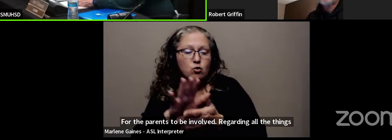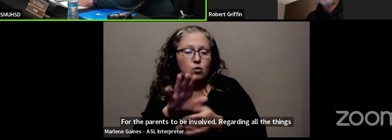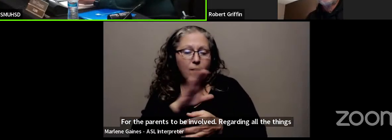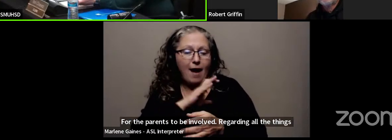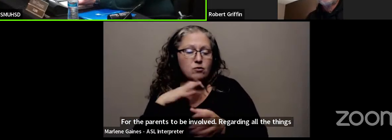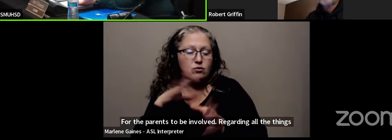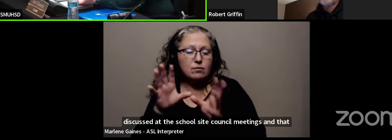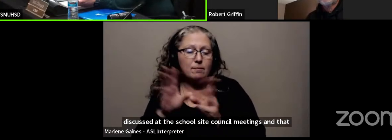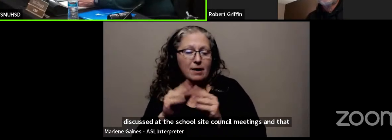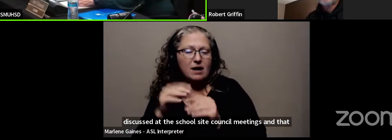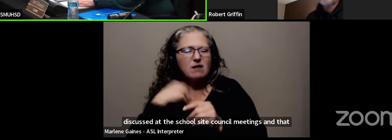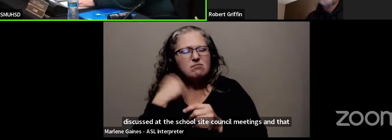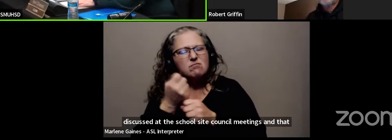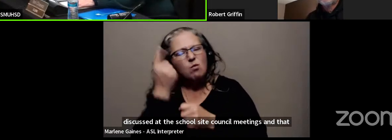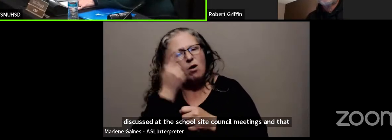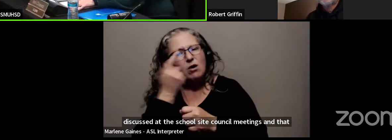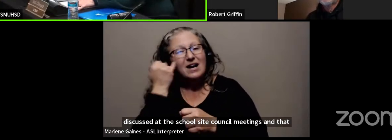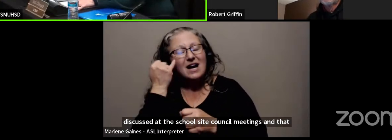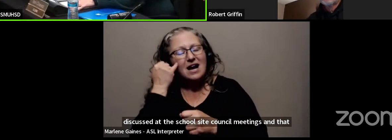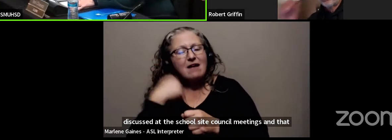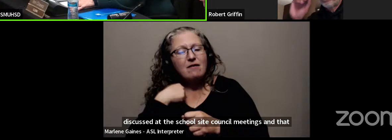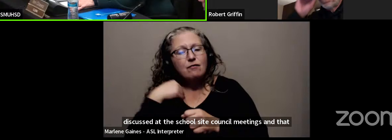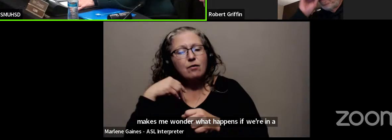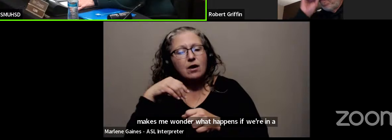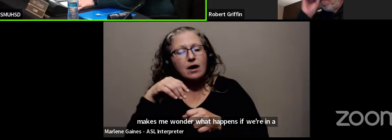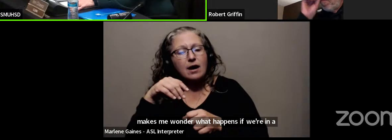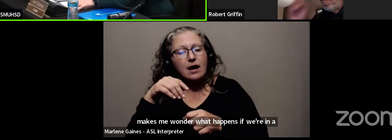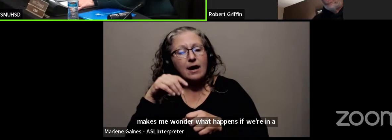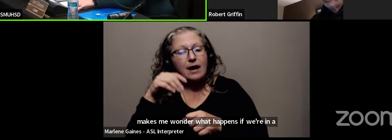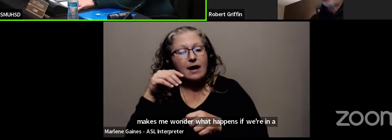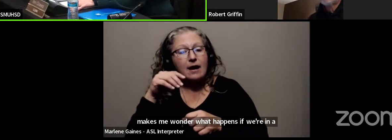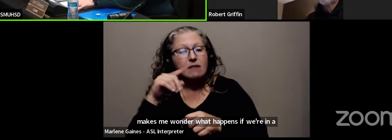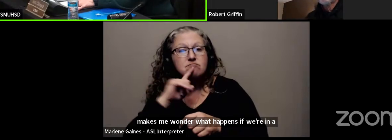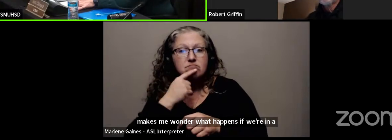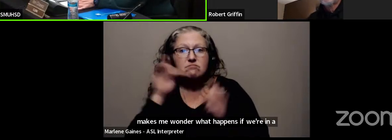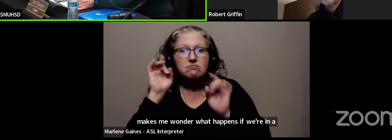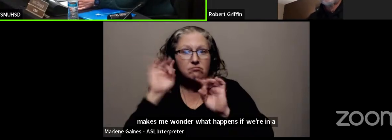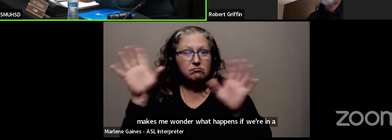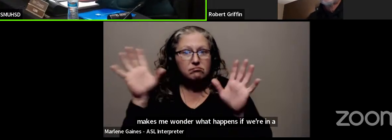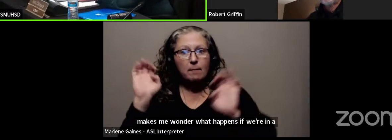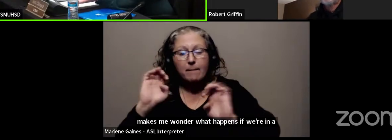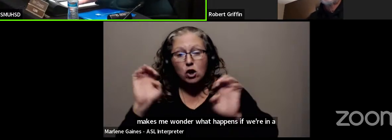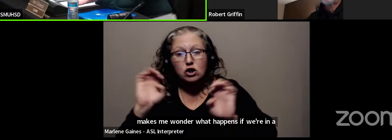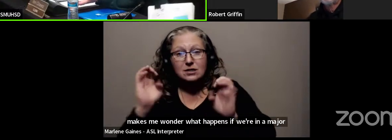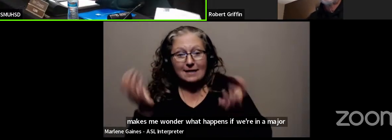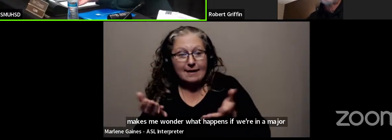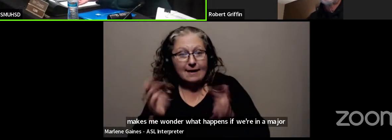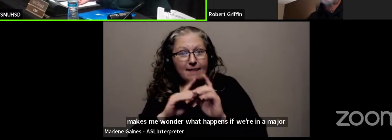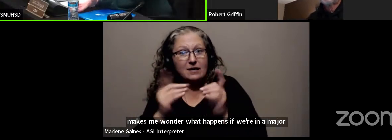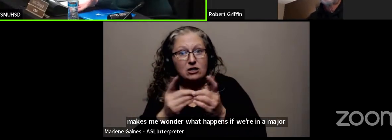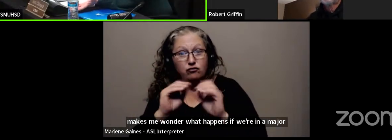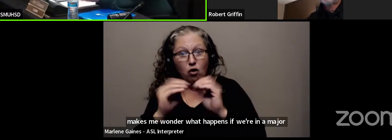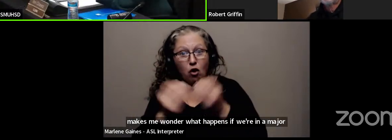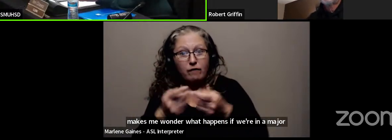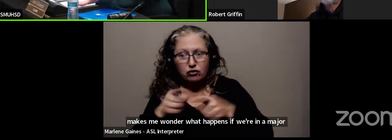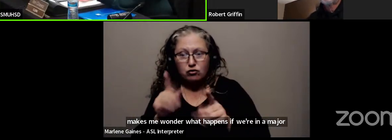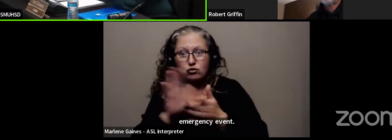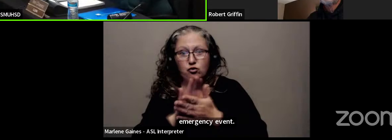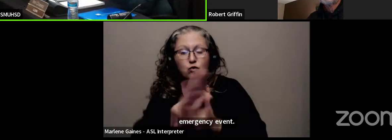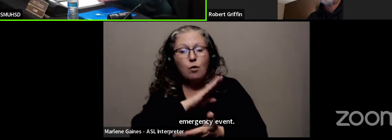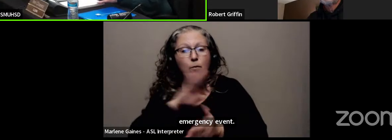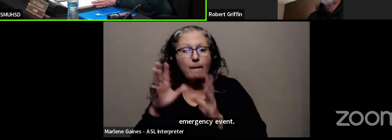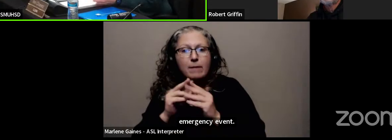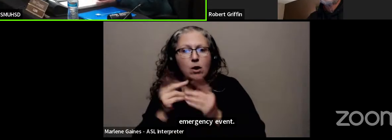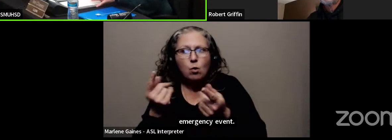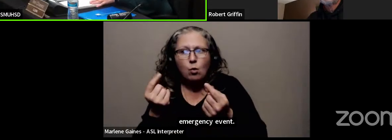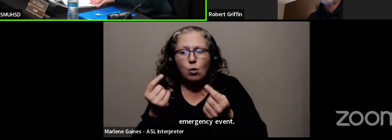me wonder what happens if we're in a major emergency event right here in the district office, right here during a school board meeting. Where would we go?